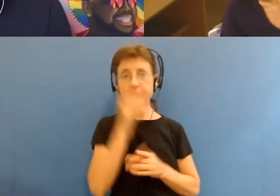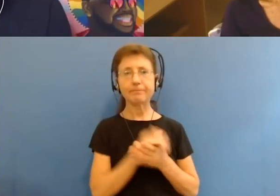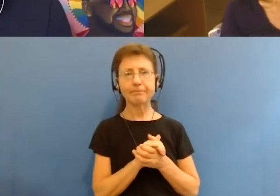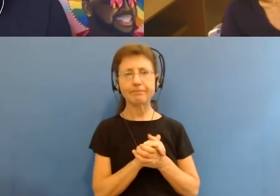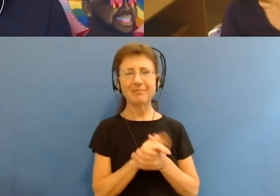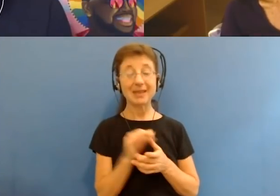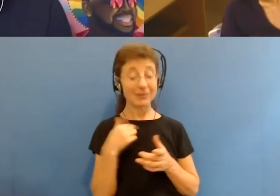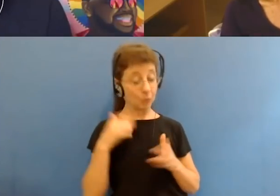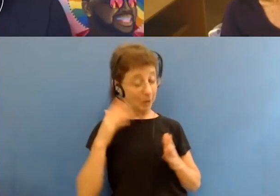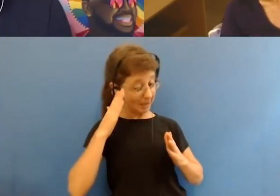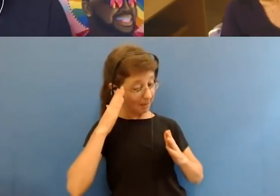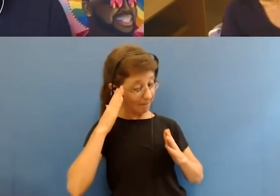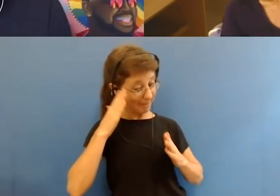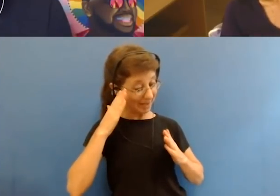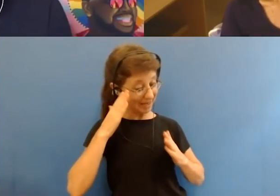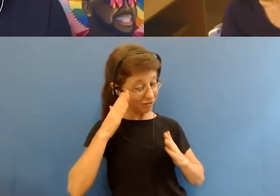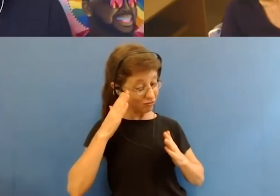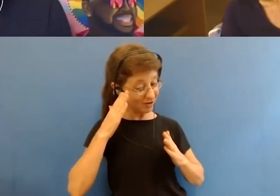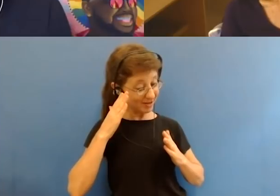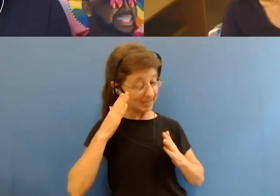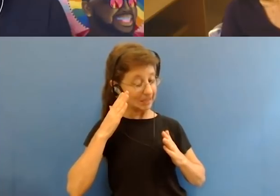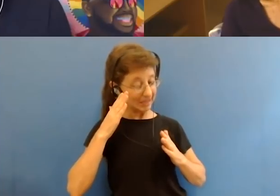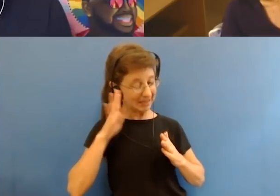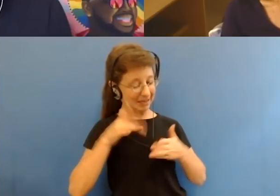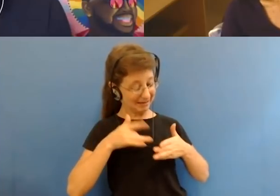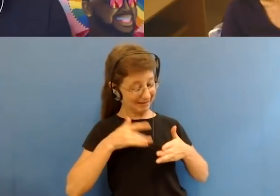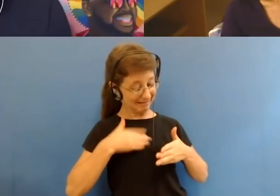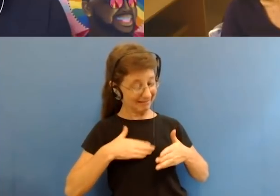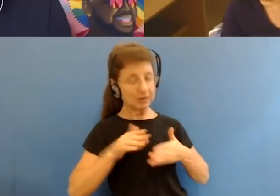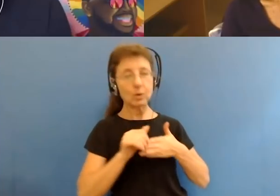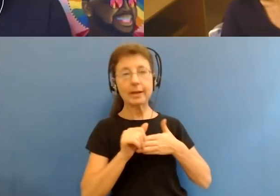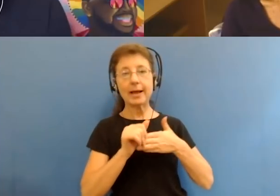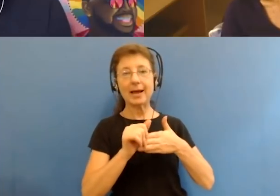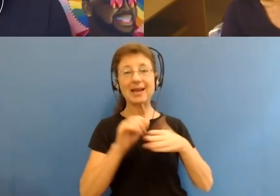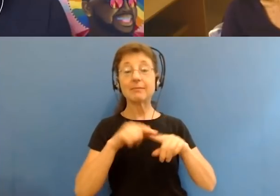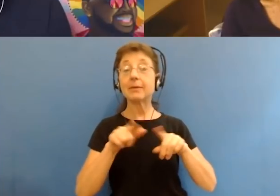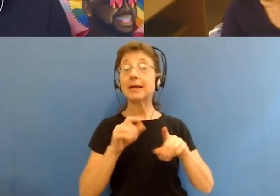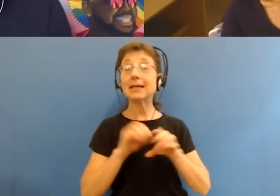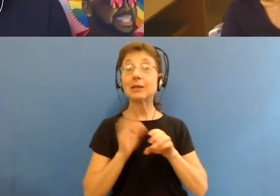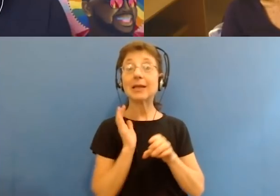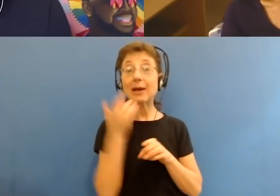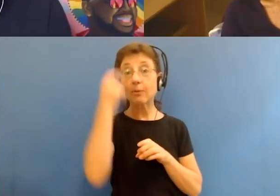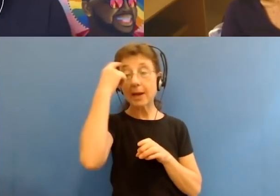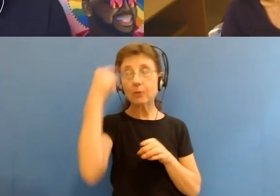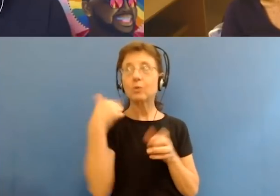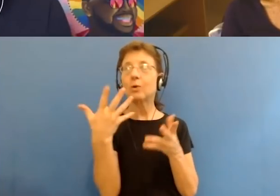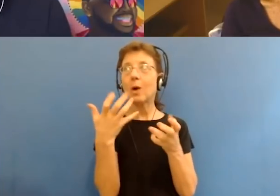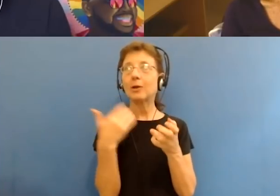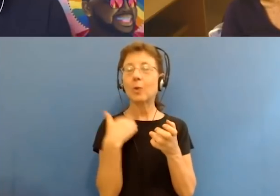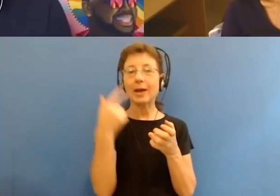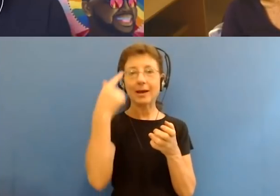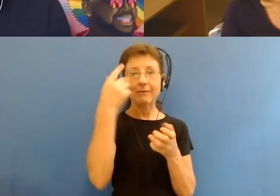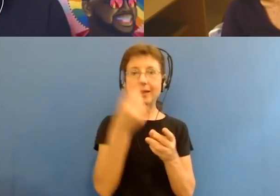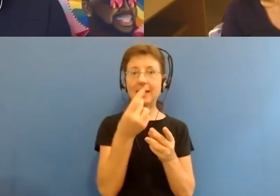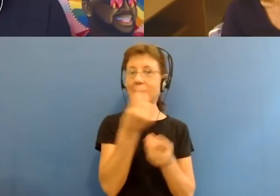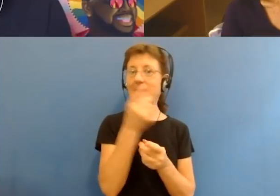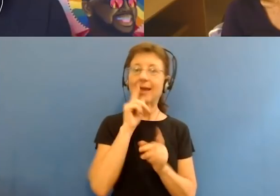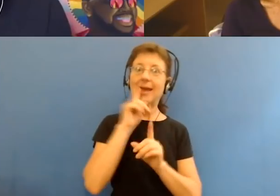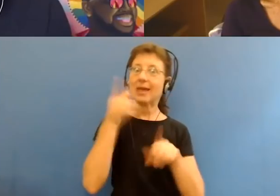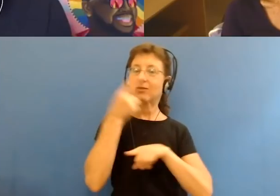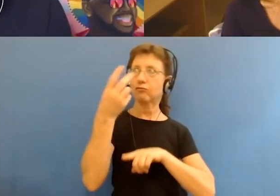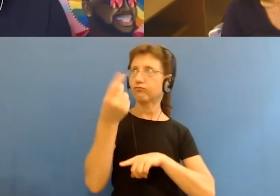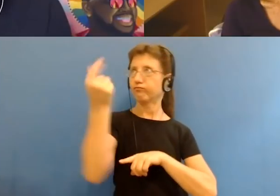attention, it'll guide us. But we tend to want to have in our minds the answers too quickly, and we leave our bodies